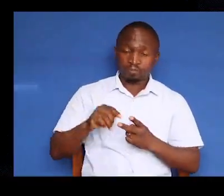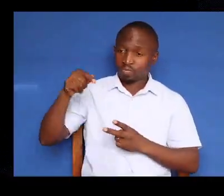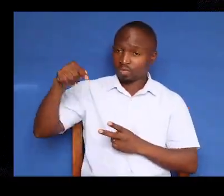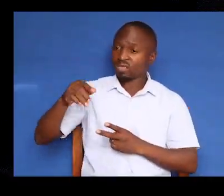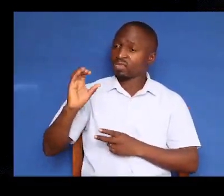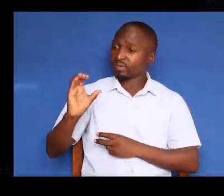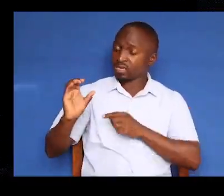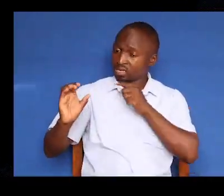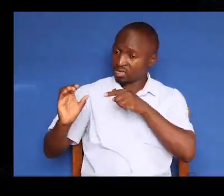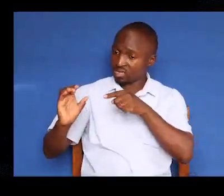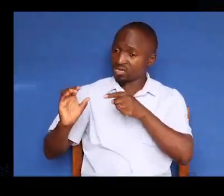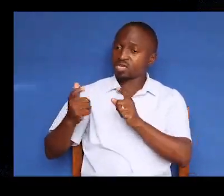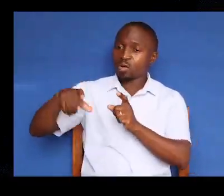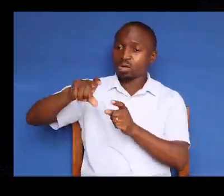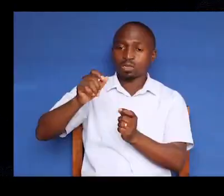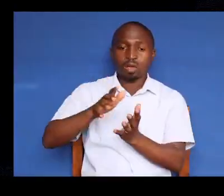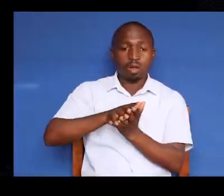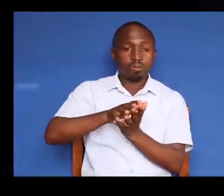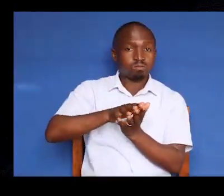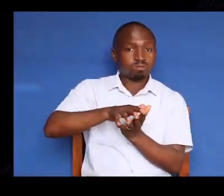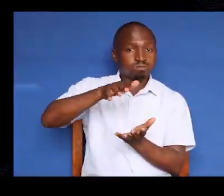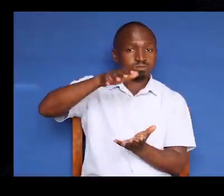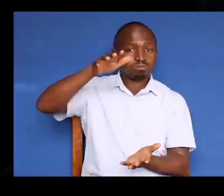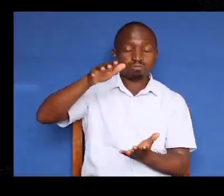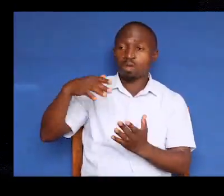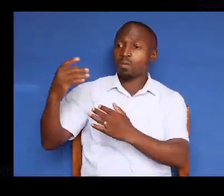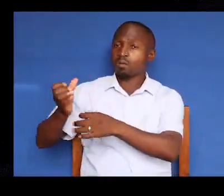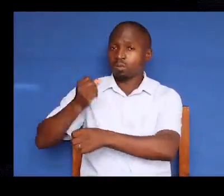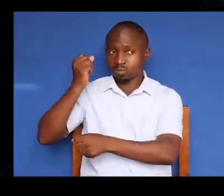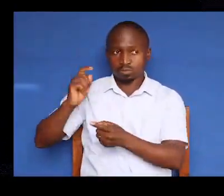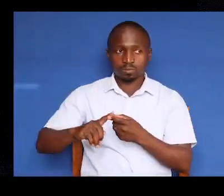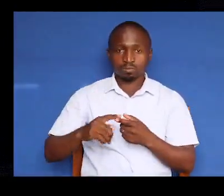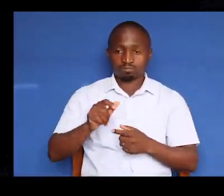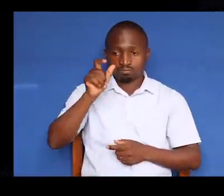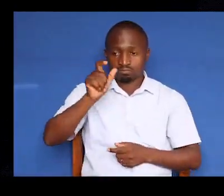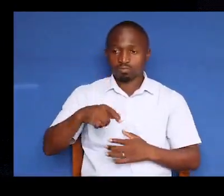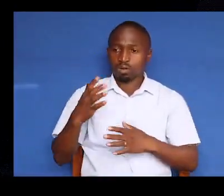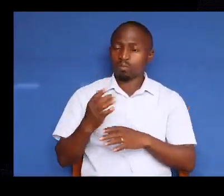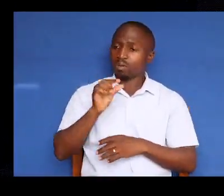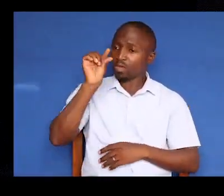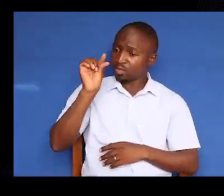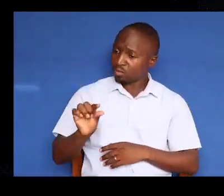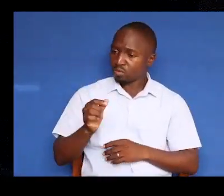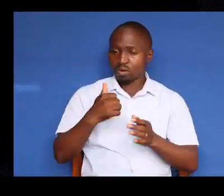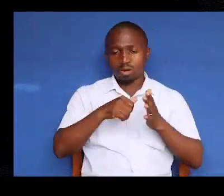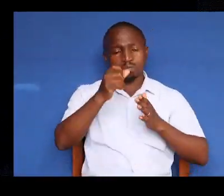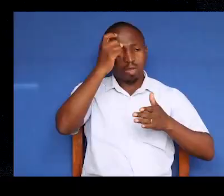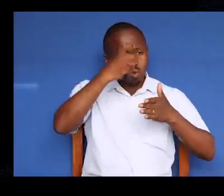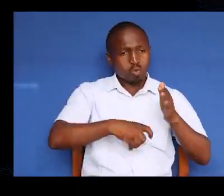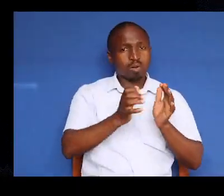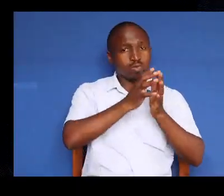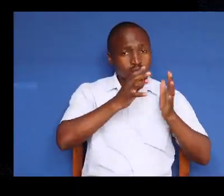regressive because the lower income earners are taxed